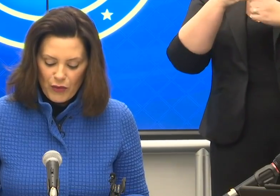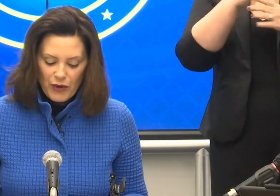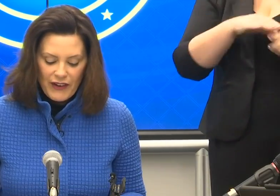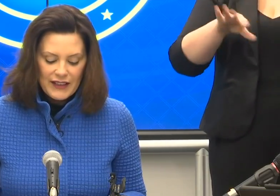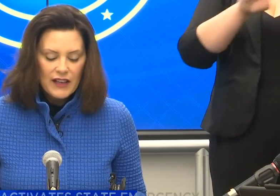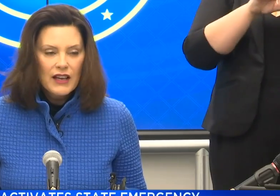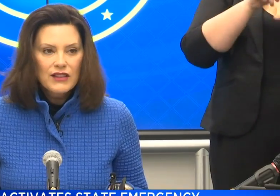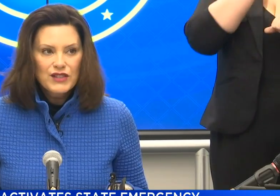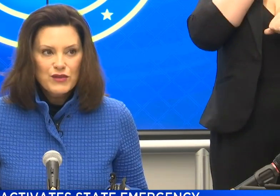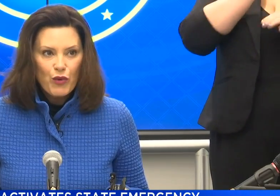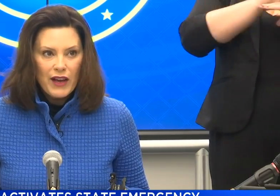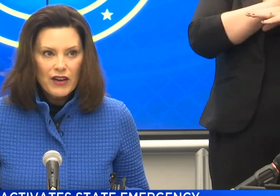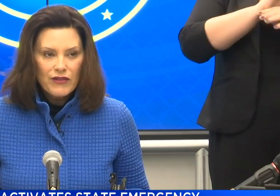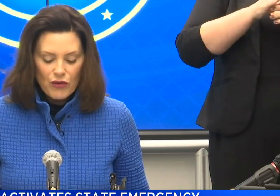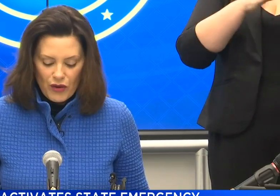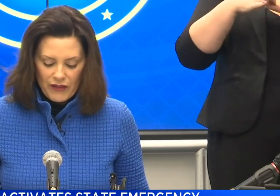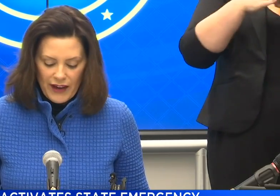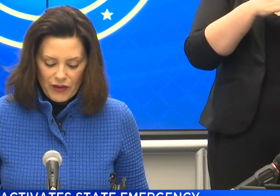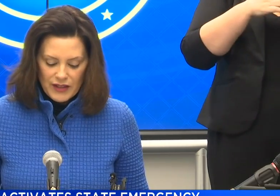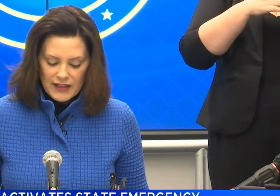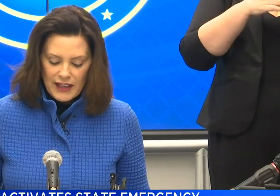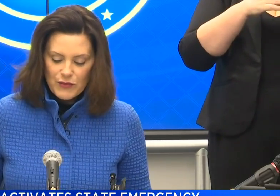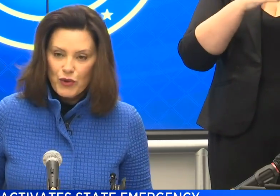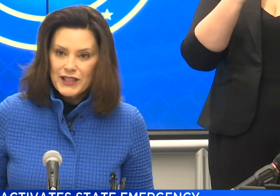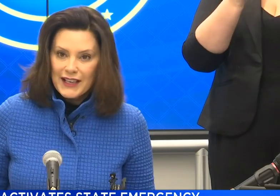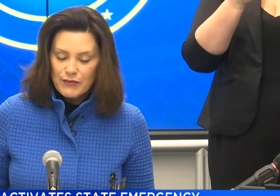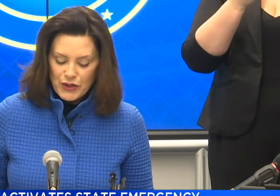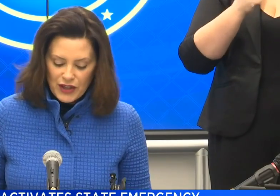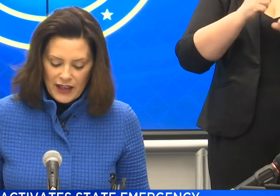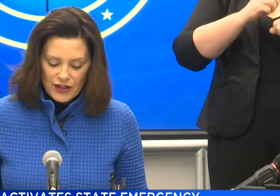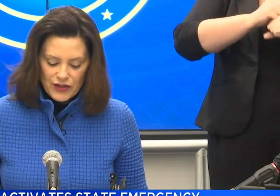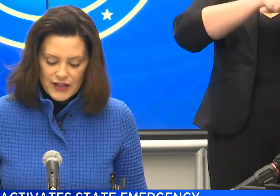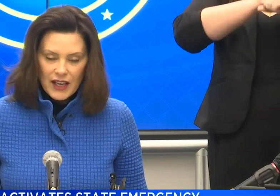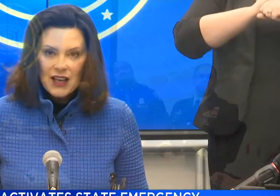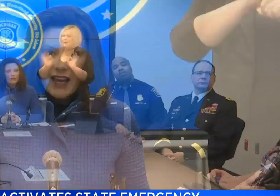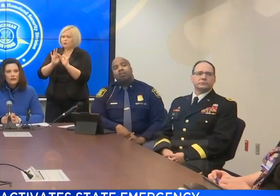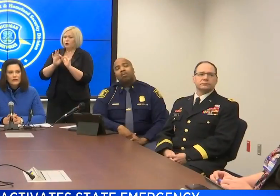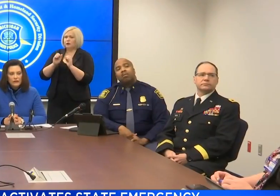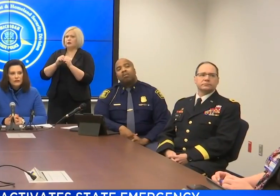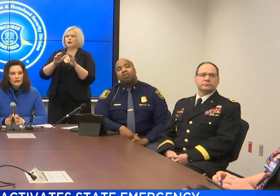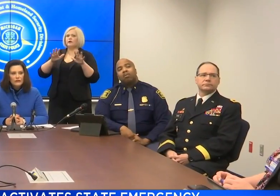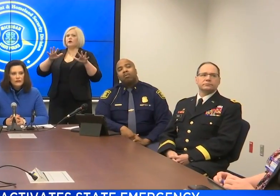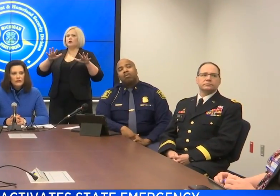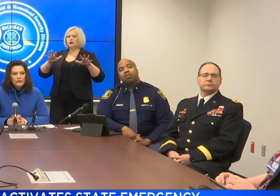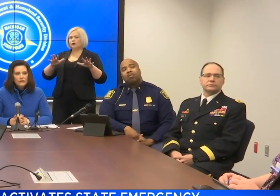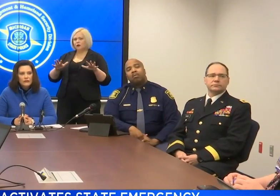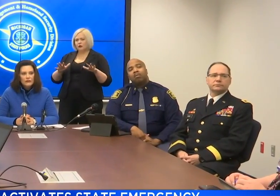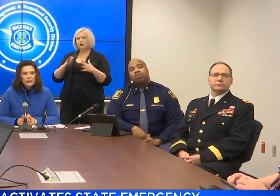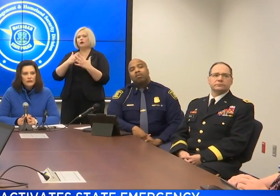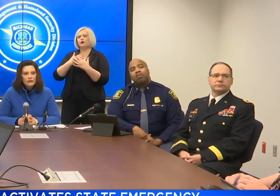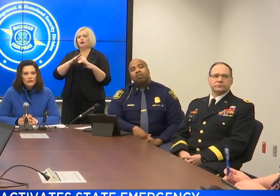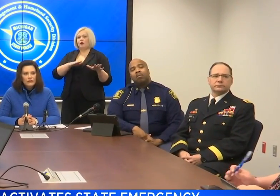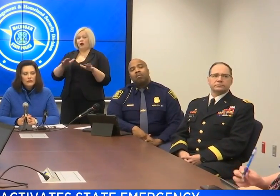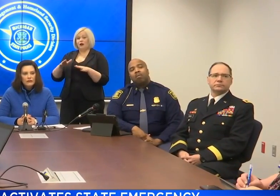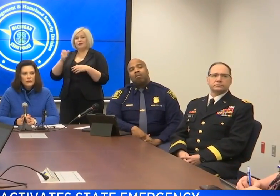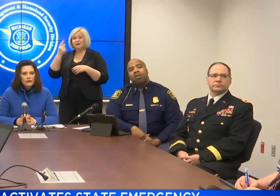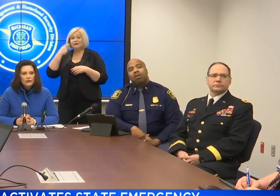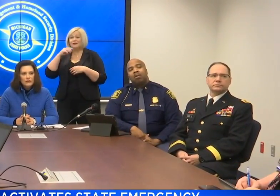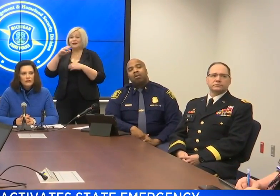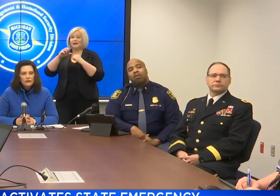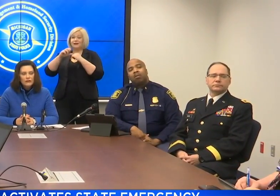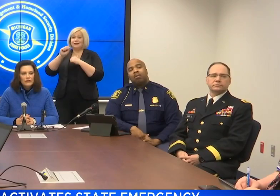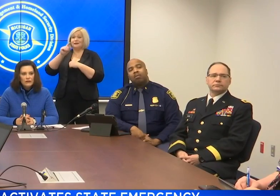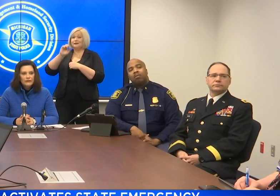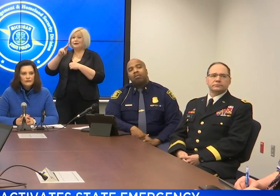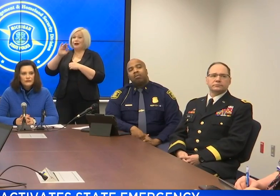to help prevent the spread of coronavirus and protect Michiganders. Whitmer was joined by Michigan State Police and the